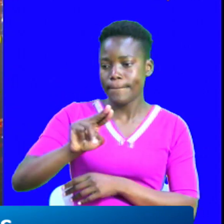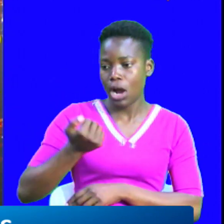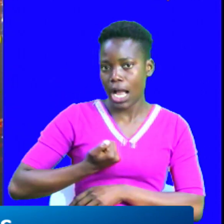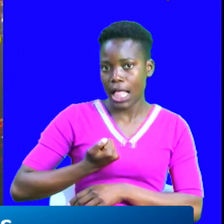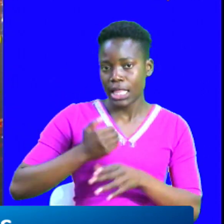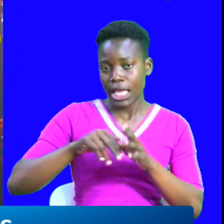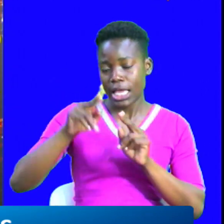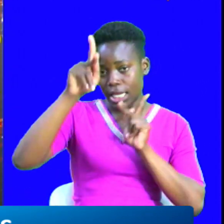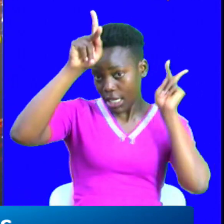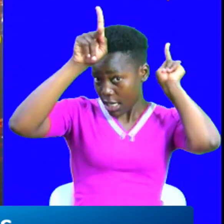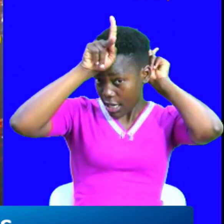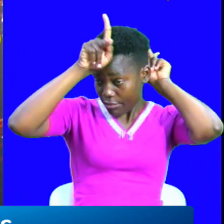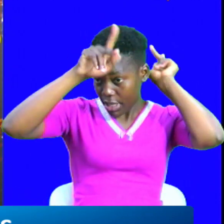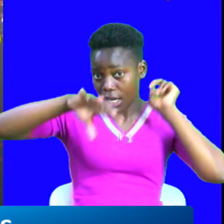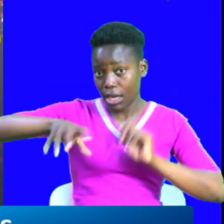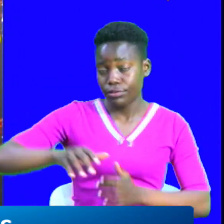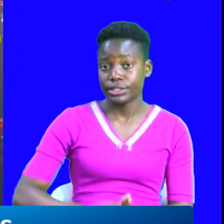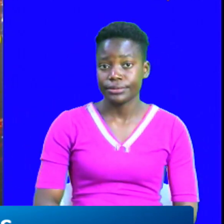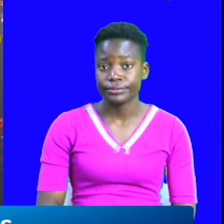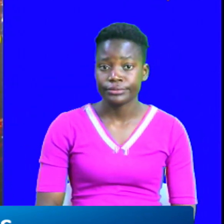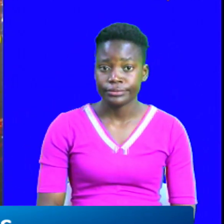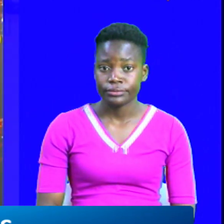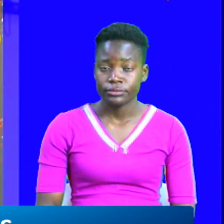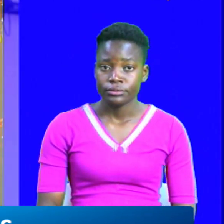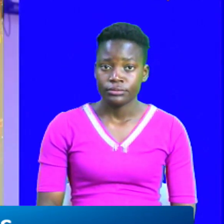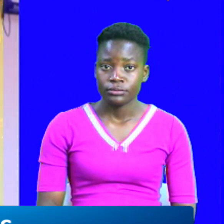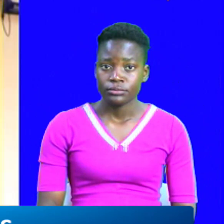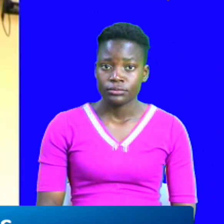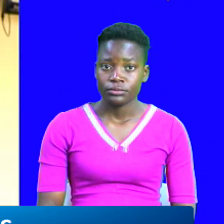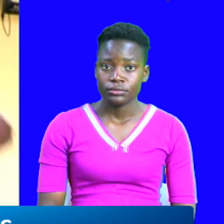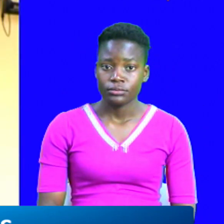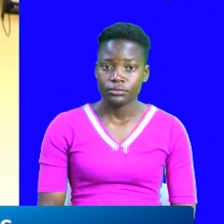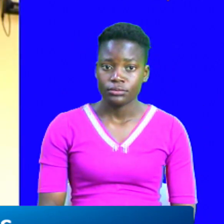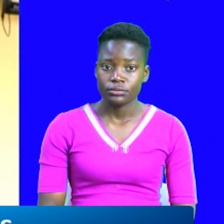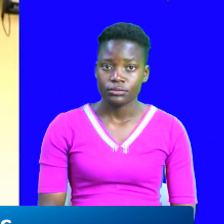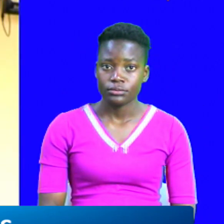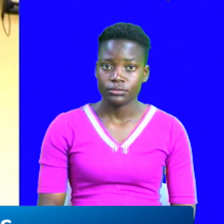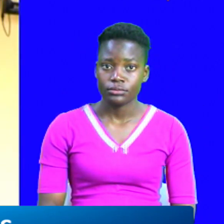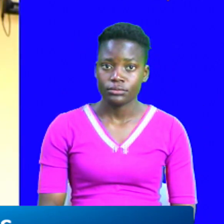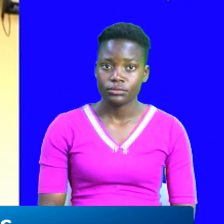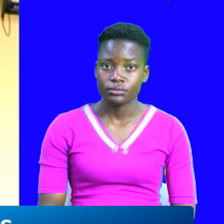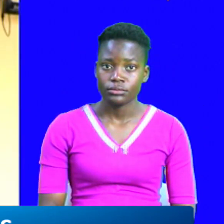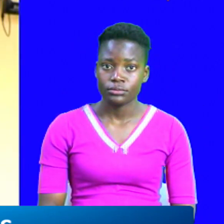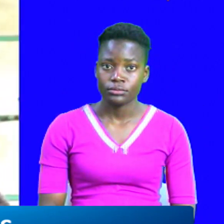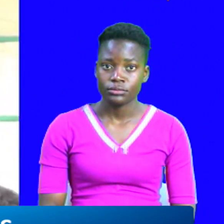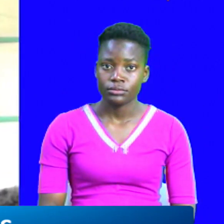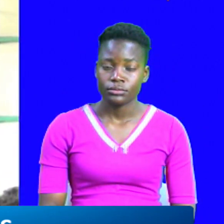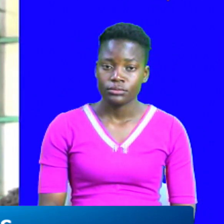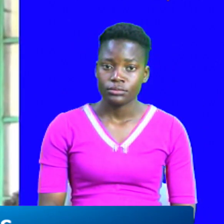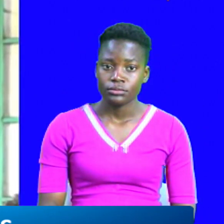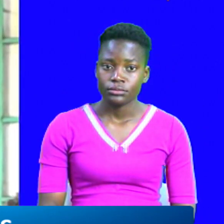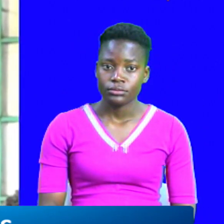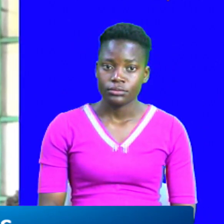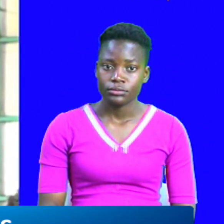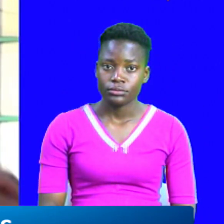in Kakamega County. Walimu wako wapi? I want to talk to teachers. Where are they? Shida yenye